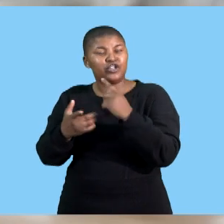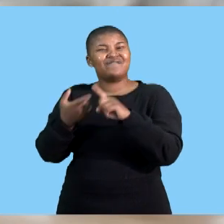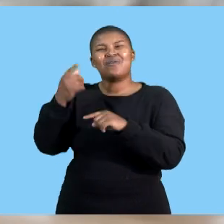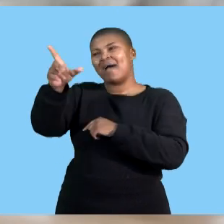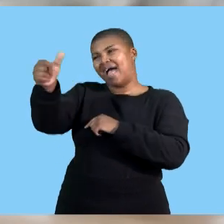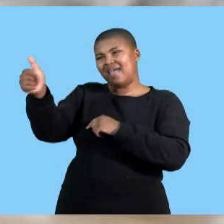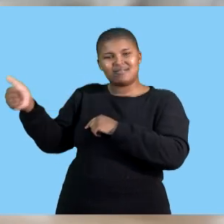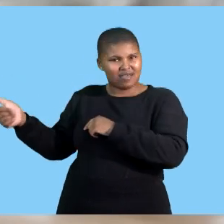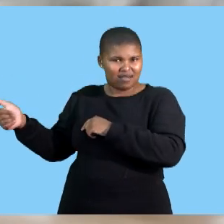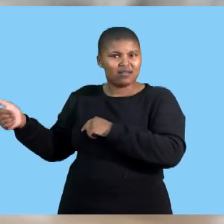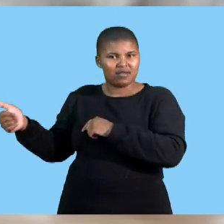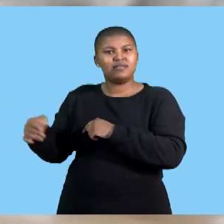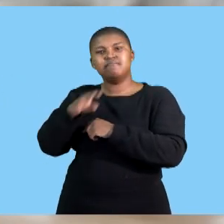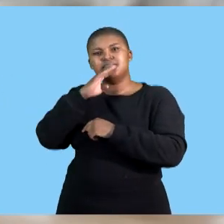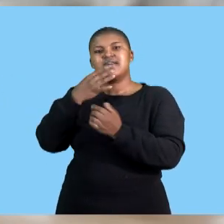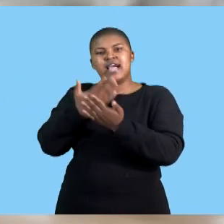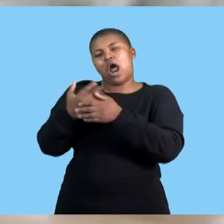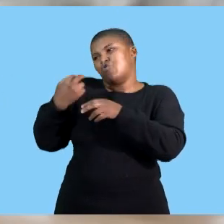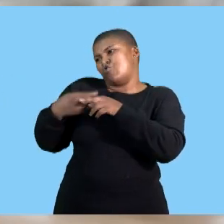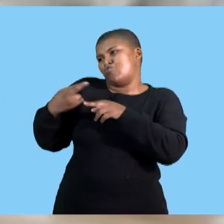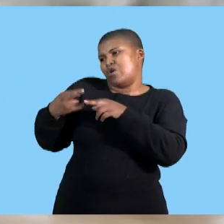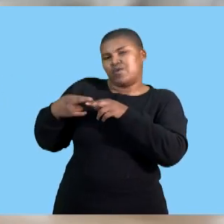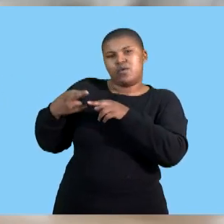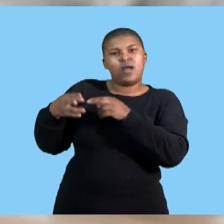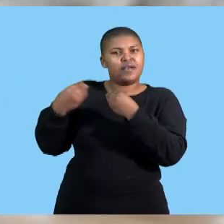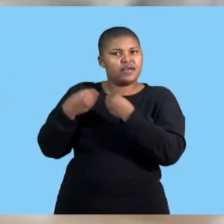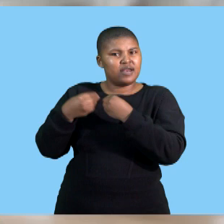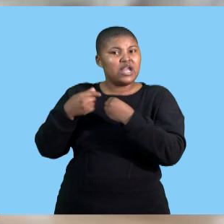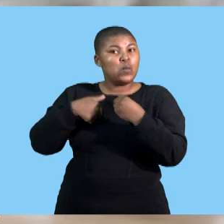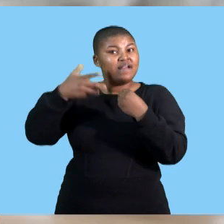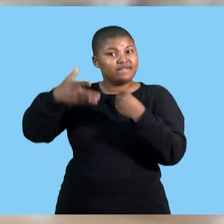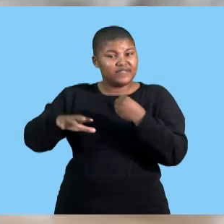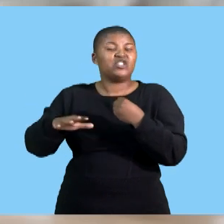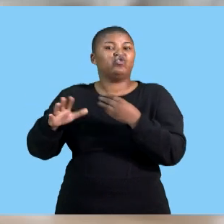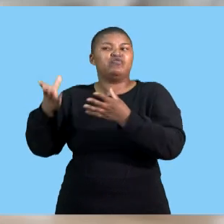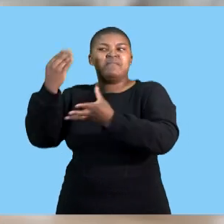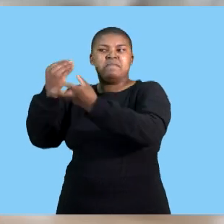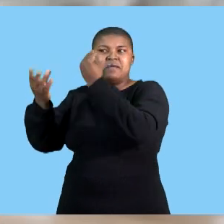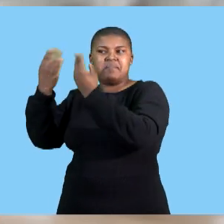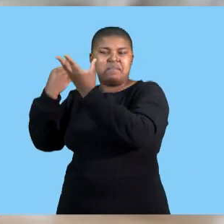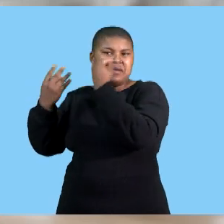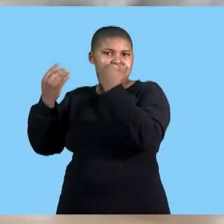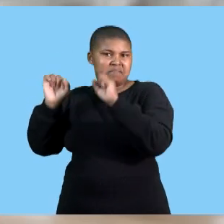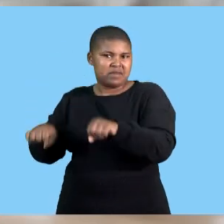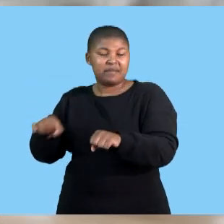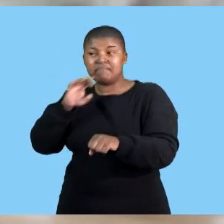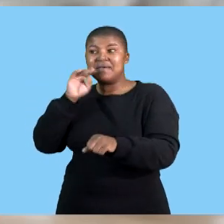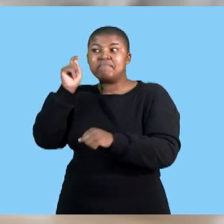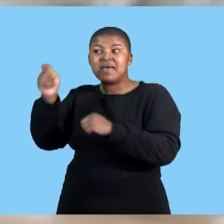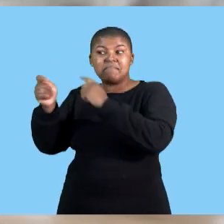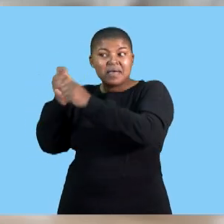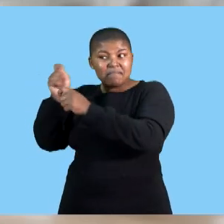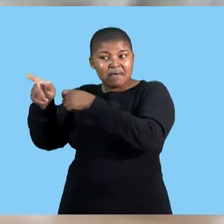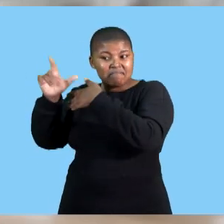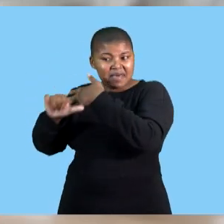other parties, whereby we will rent out the assets that we have actually leased by paying a monthly